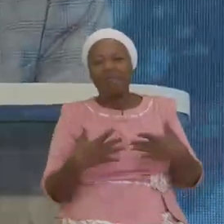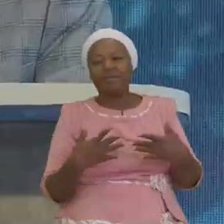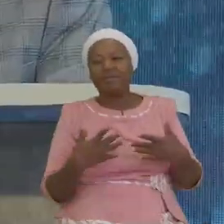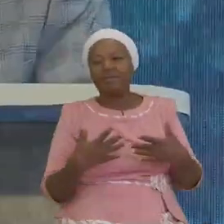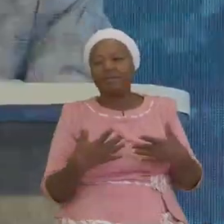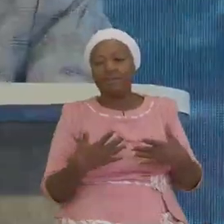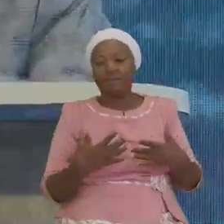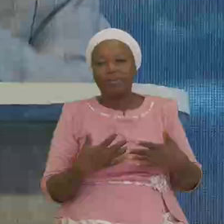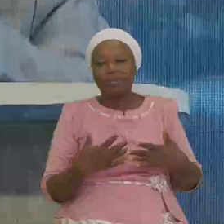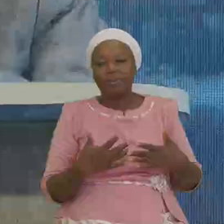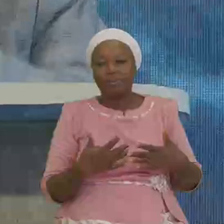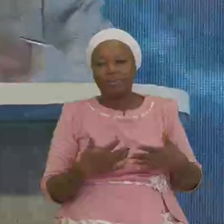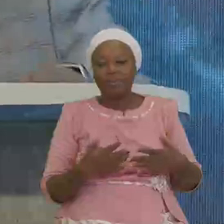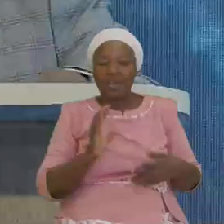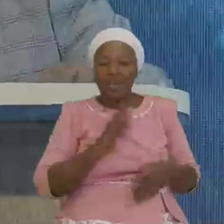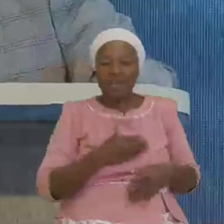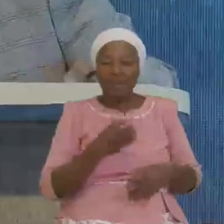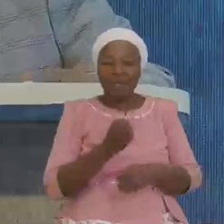Amen. Dans chaque vie,